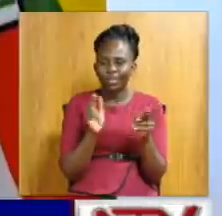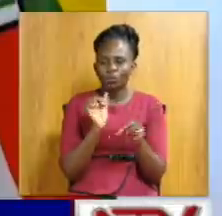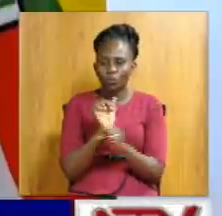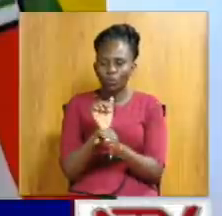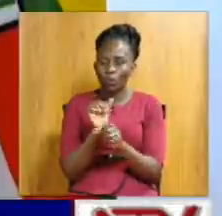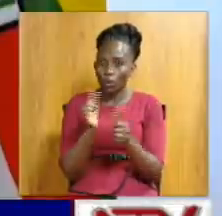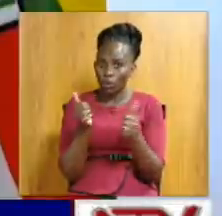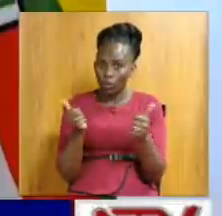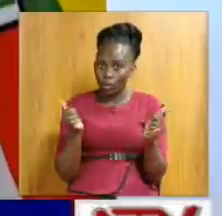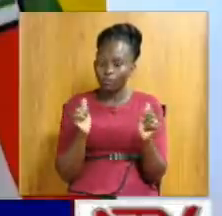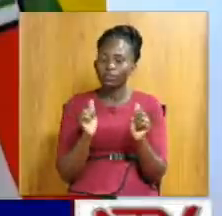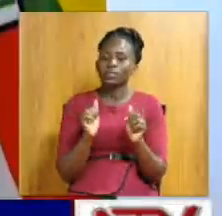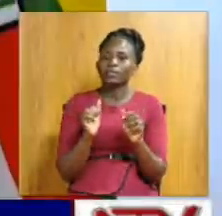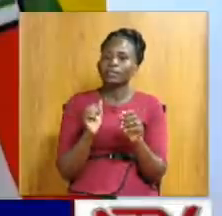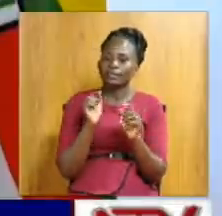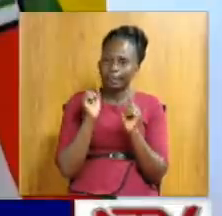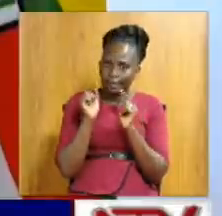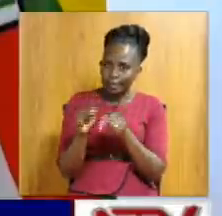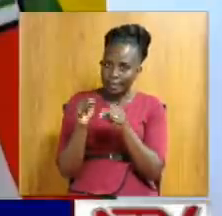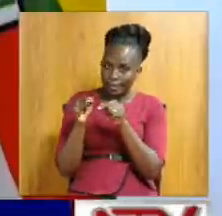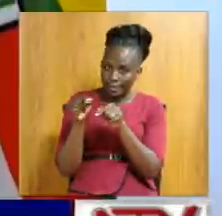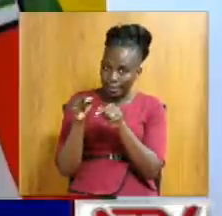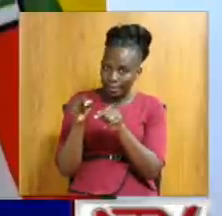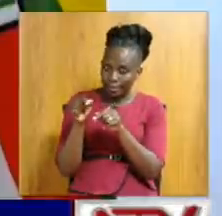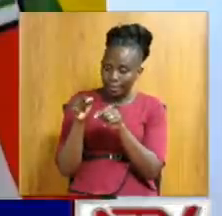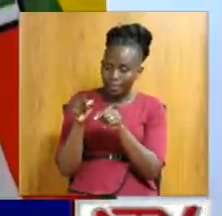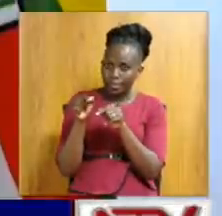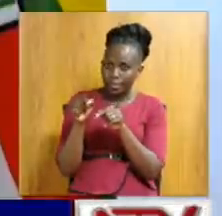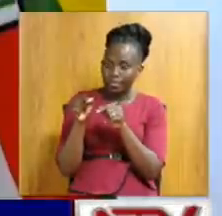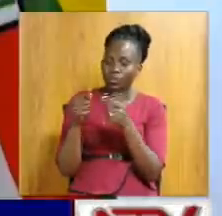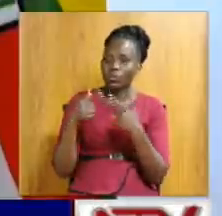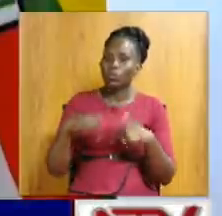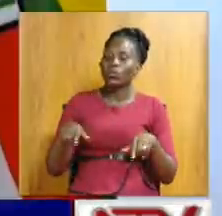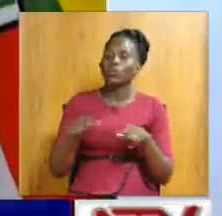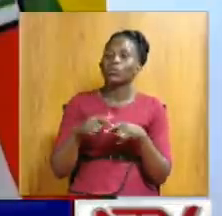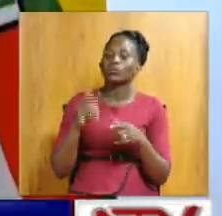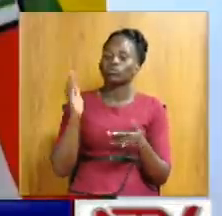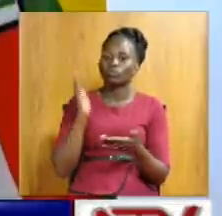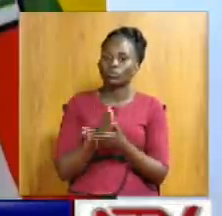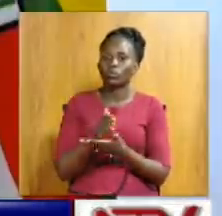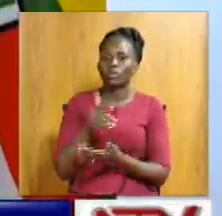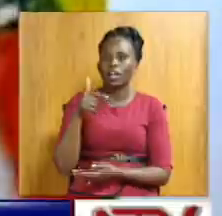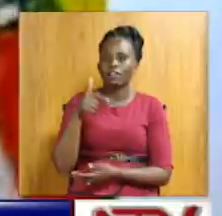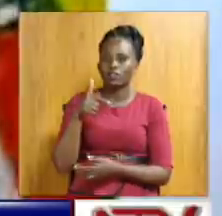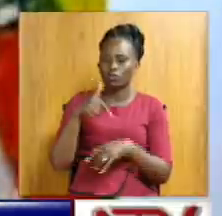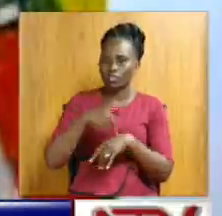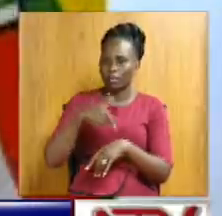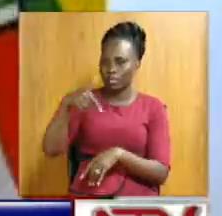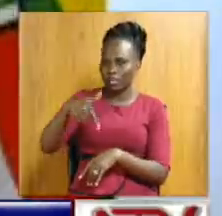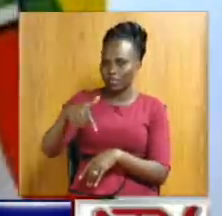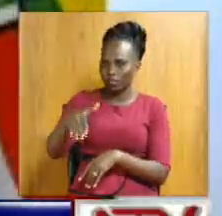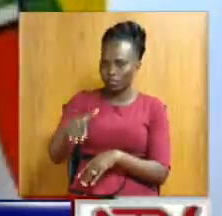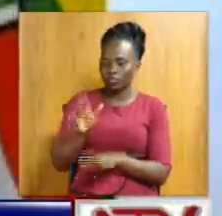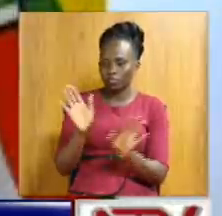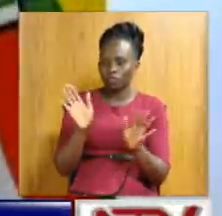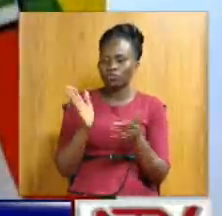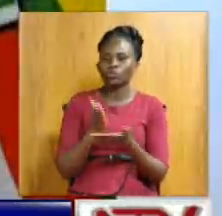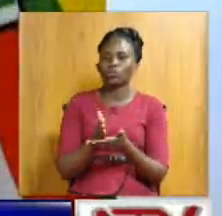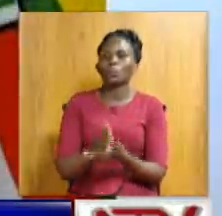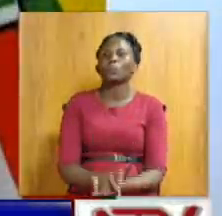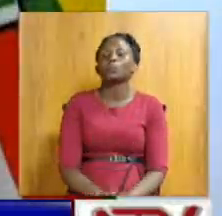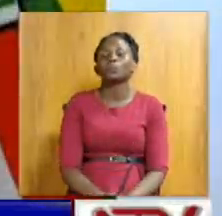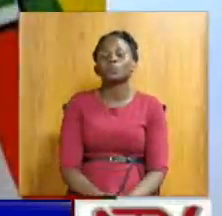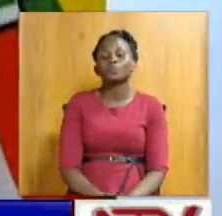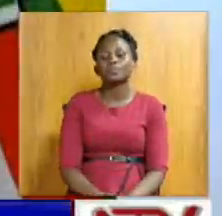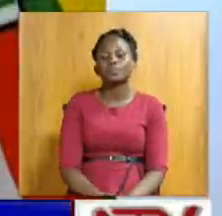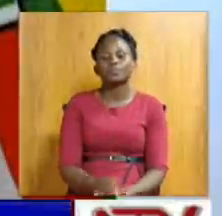start functioning, operating. That's when we end the curfew. That's when we end the curfew.